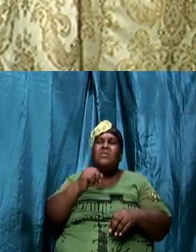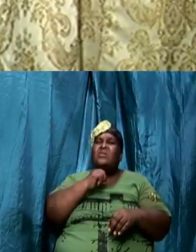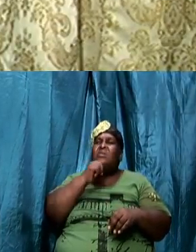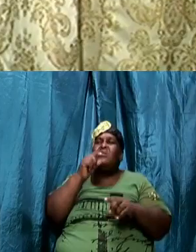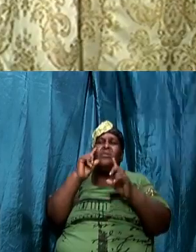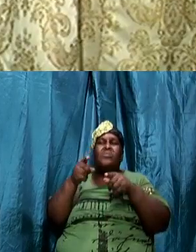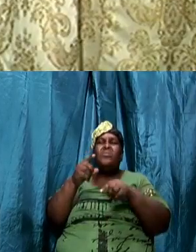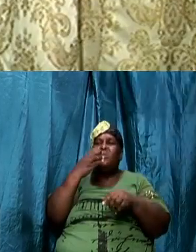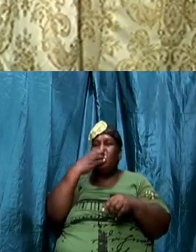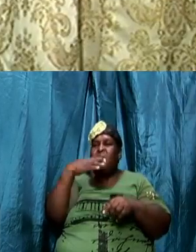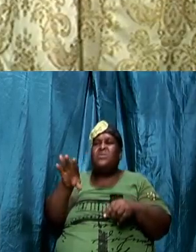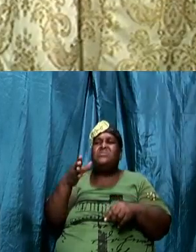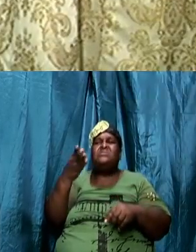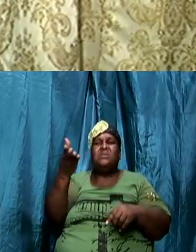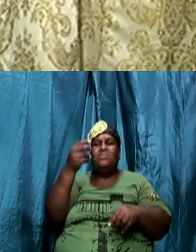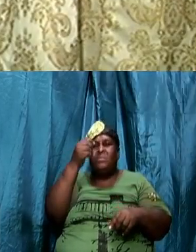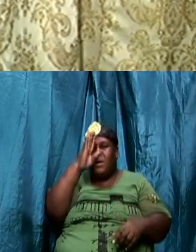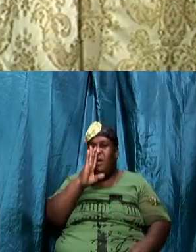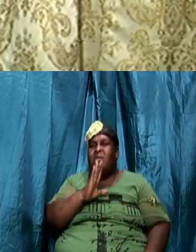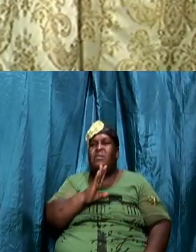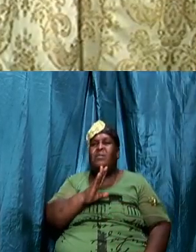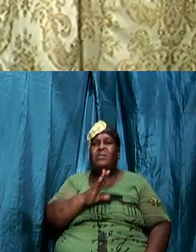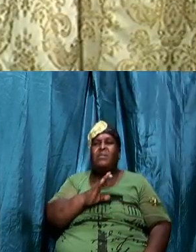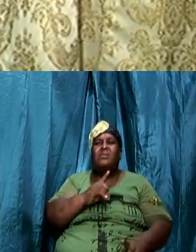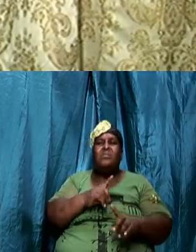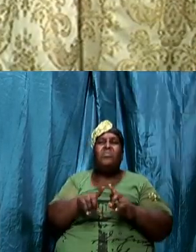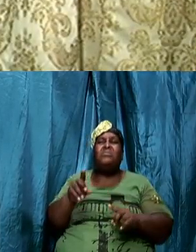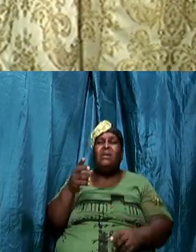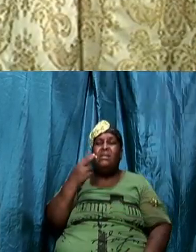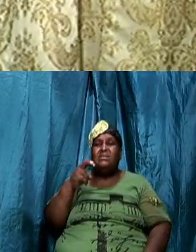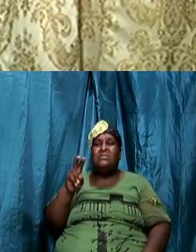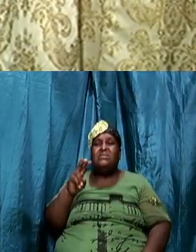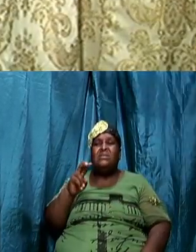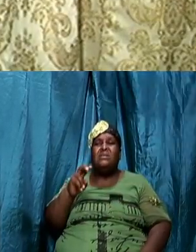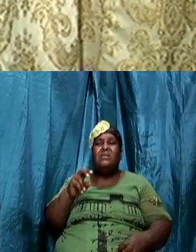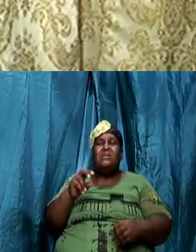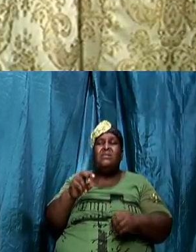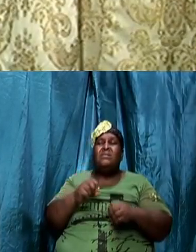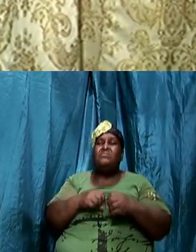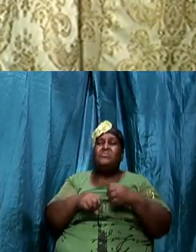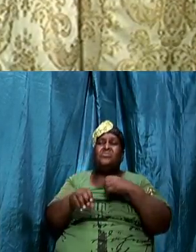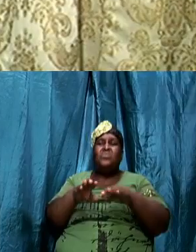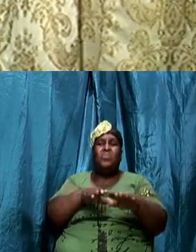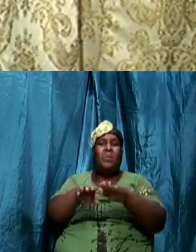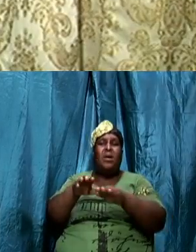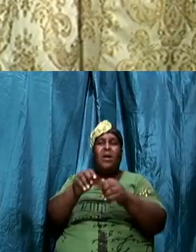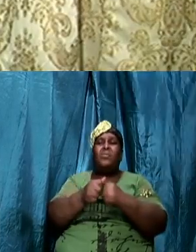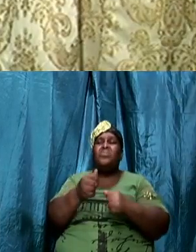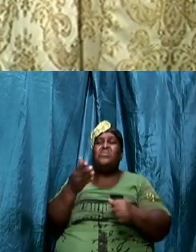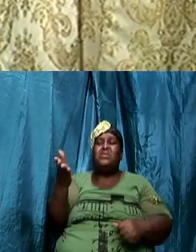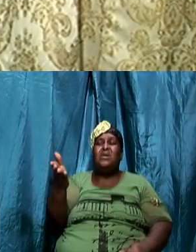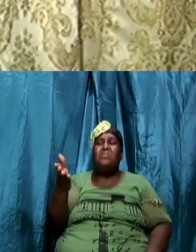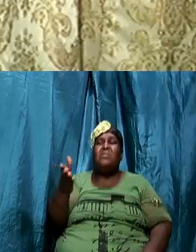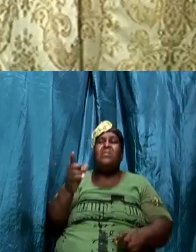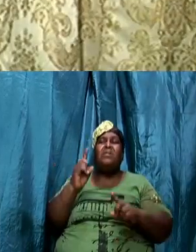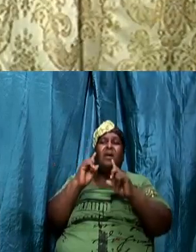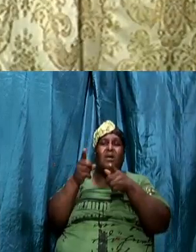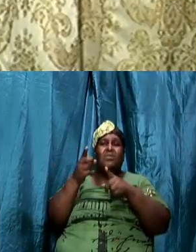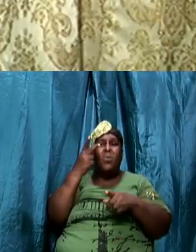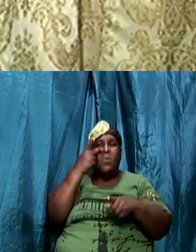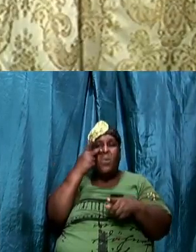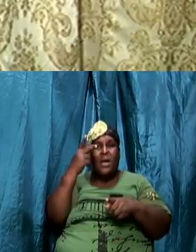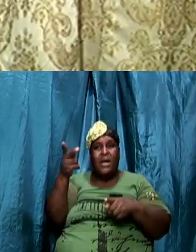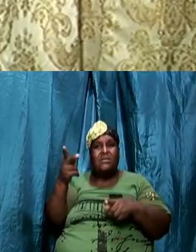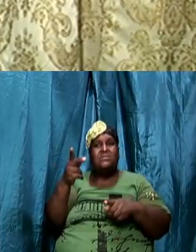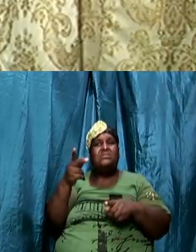them, God. But at least, we can just walk with them and go up to Balaam,